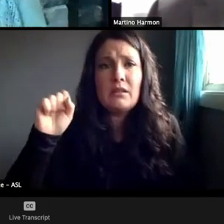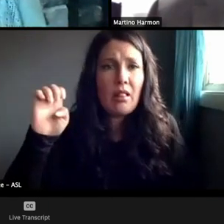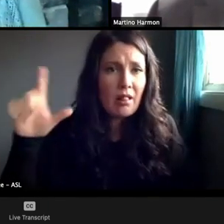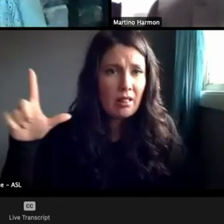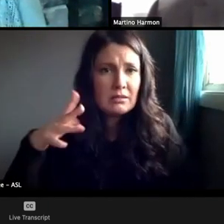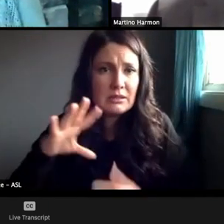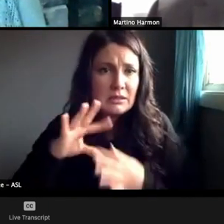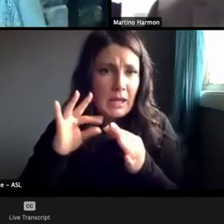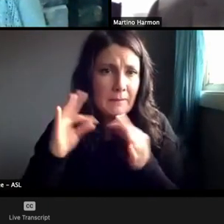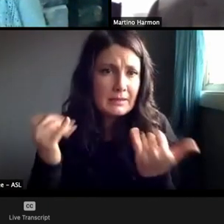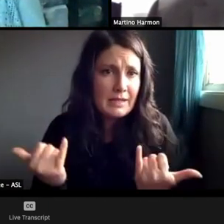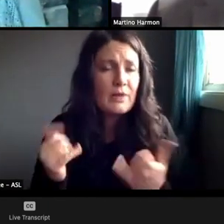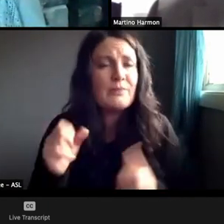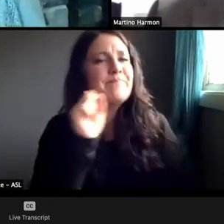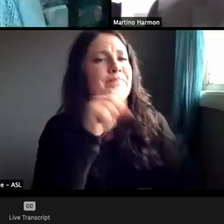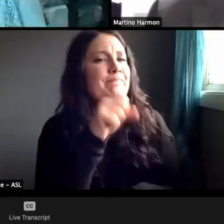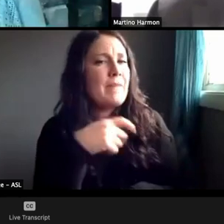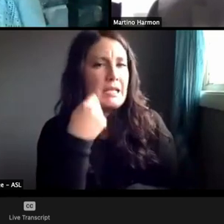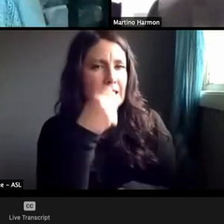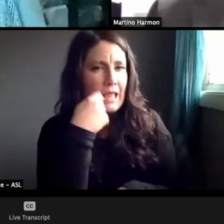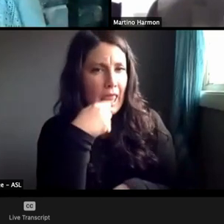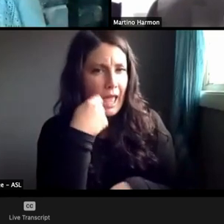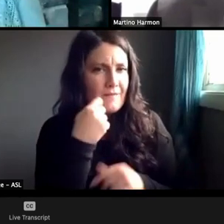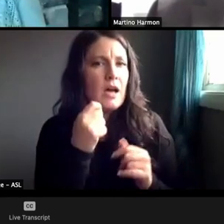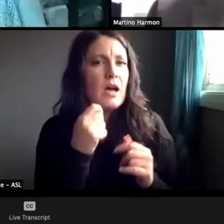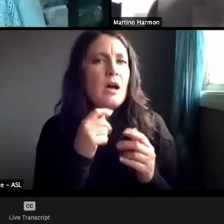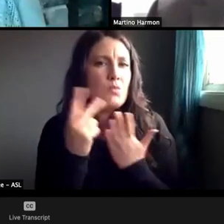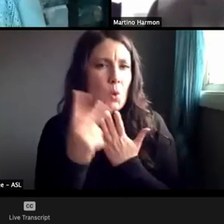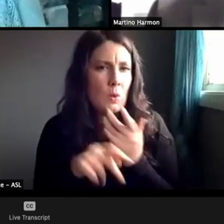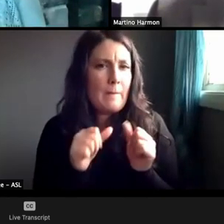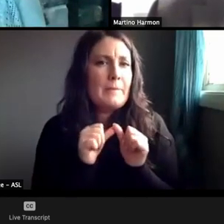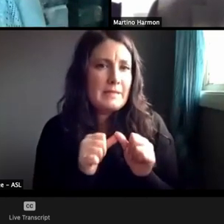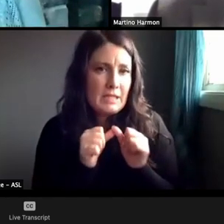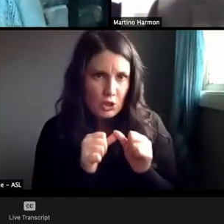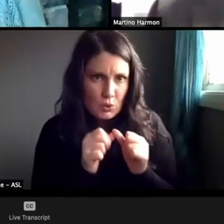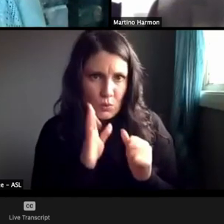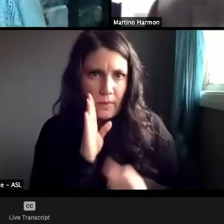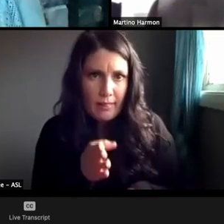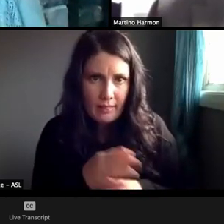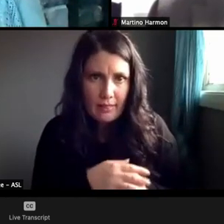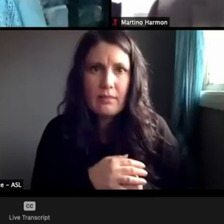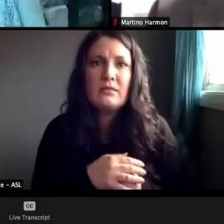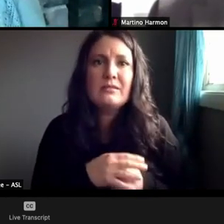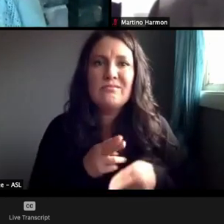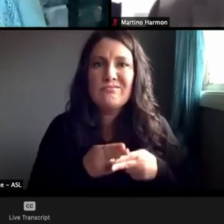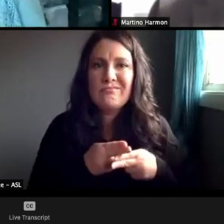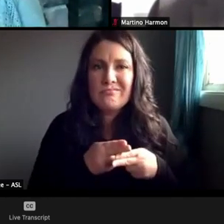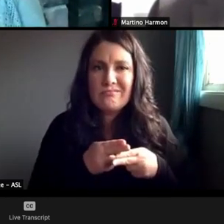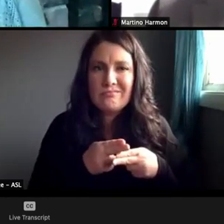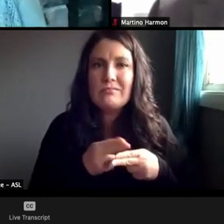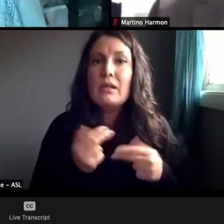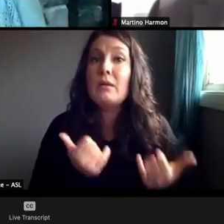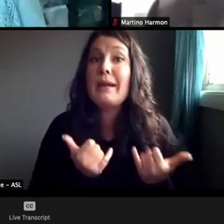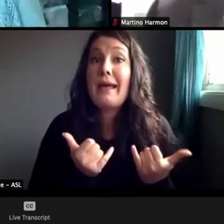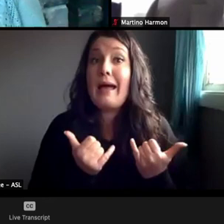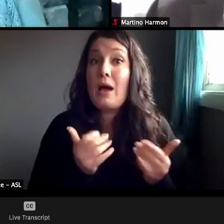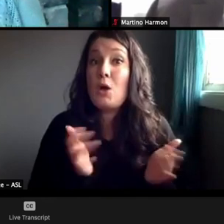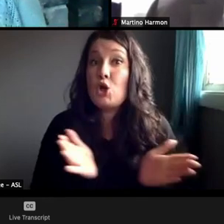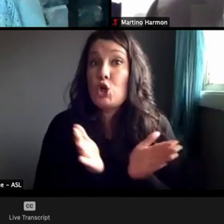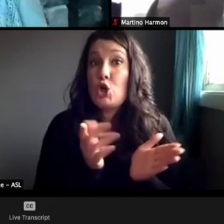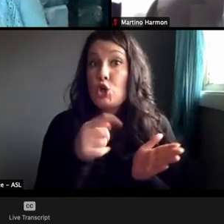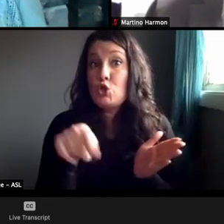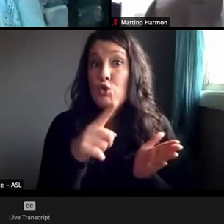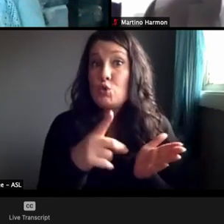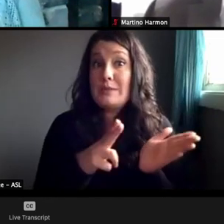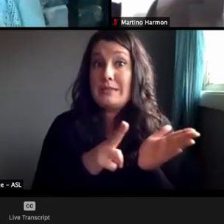the saliva surveillance program will continue. In the short term, I urge everyone to sign up for this community sampling